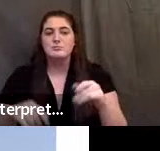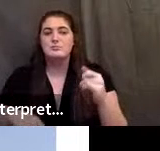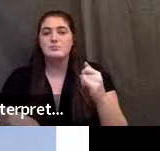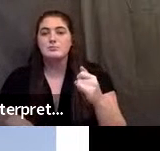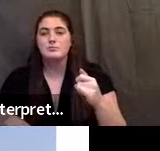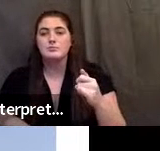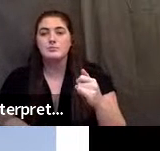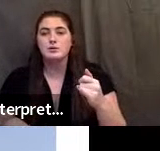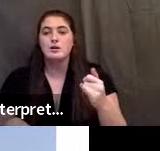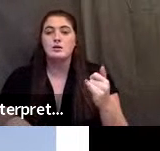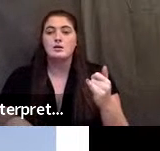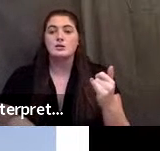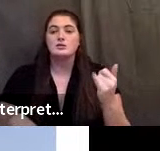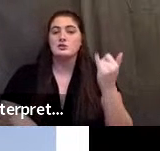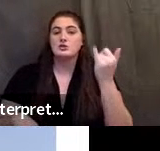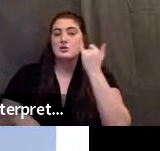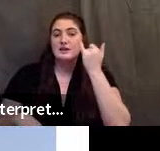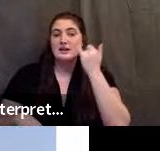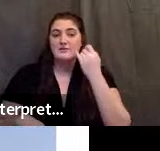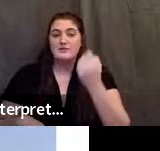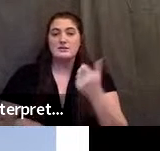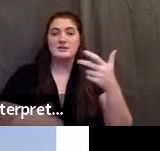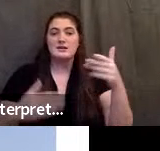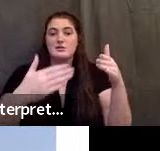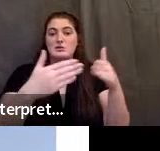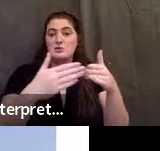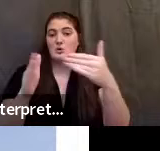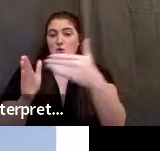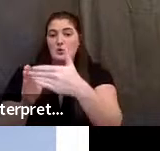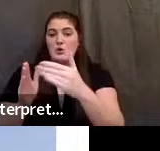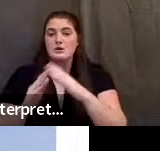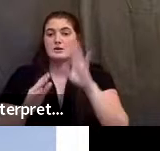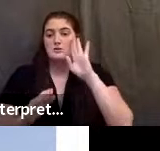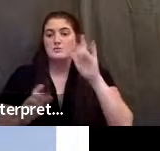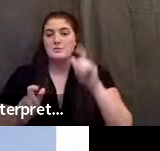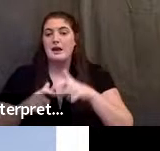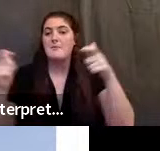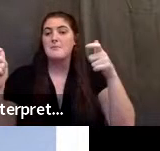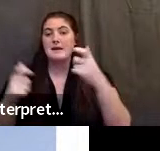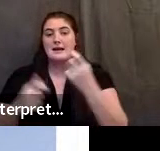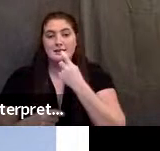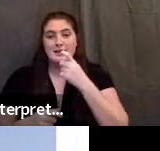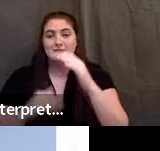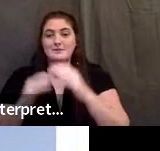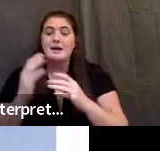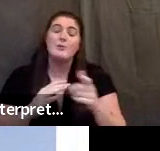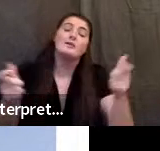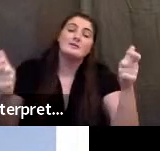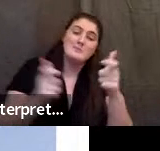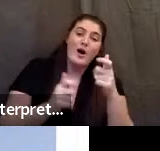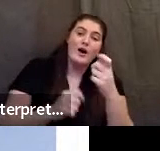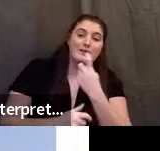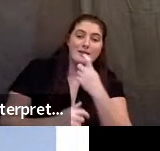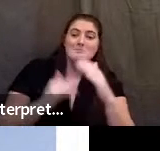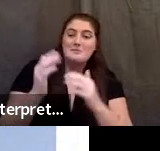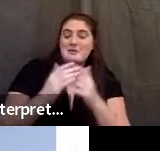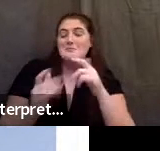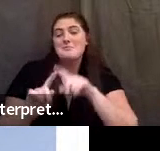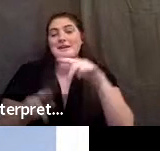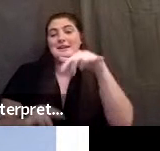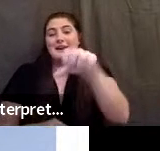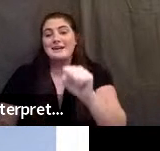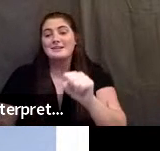it'd be a big glass building. Sure. It'd be Okay. a small glass building, but yeah.